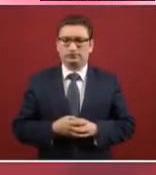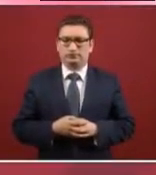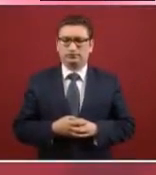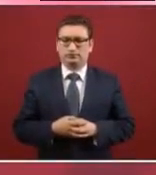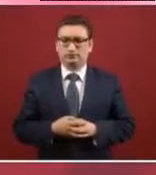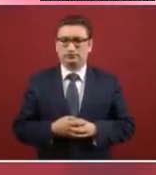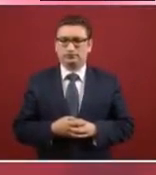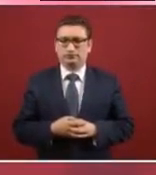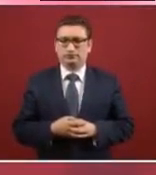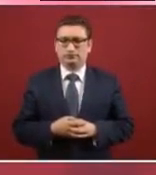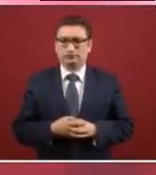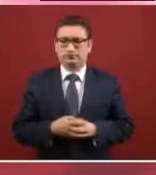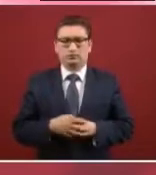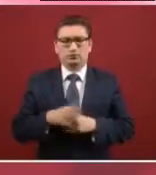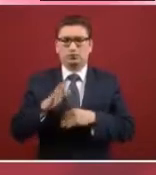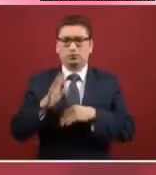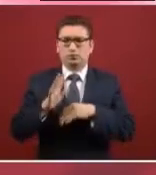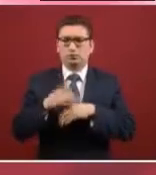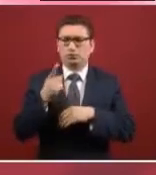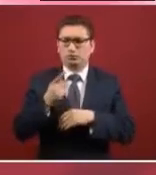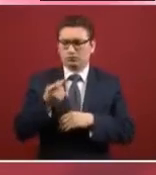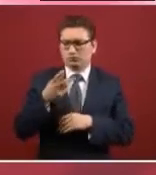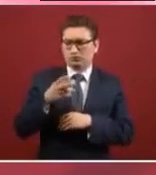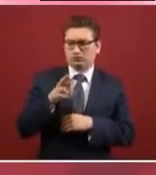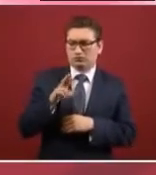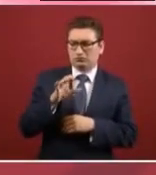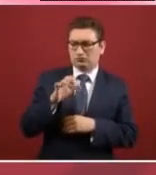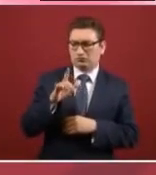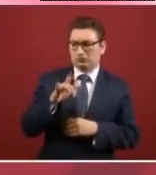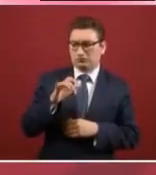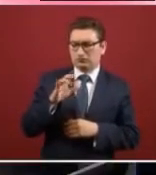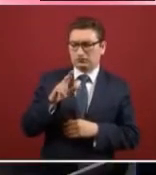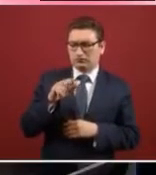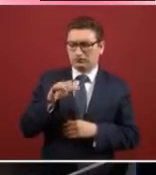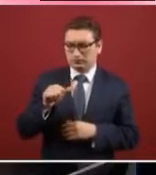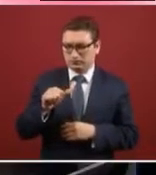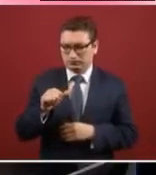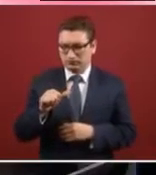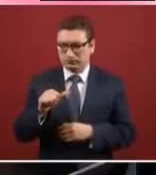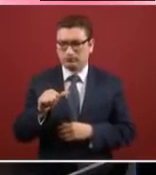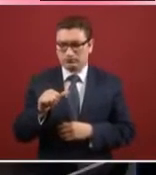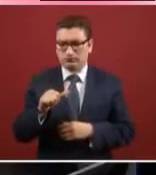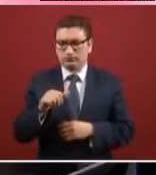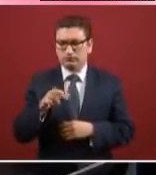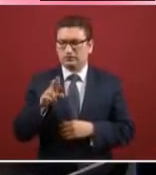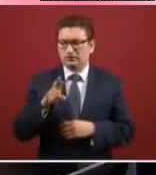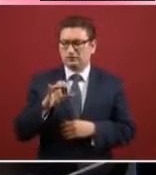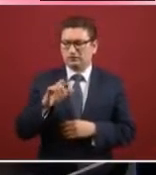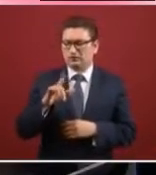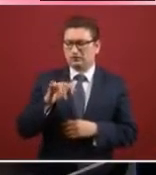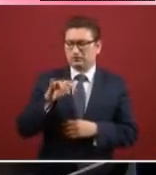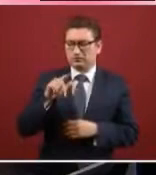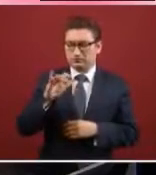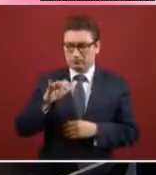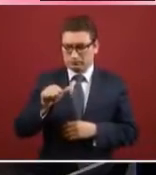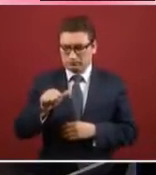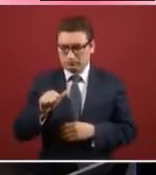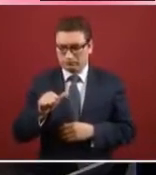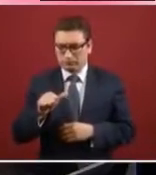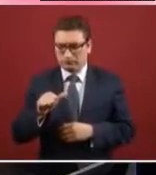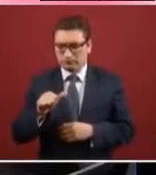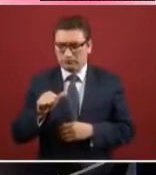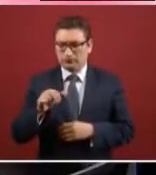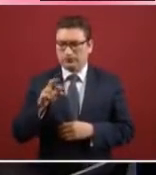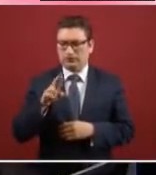La resiliencia. For the resilience. ¿Eh? Of resiliencia. A resonance.